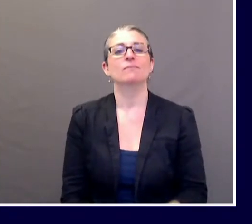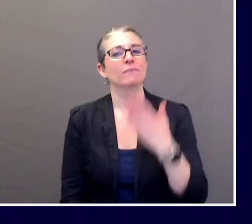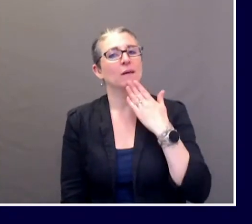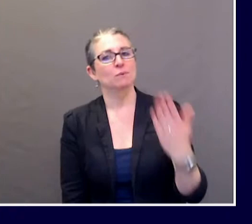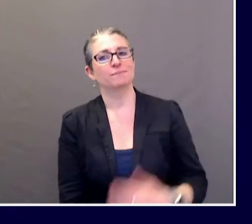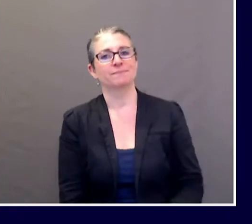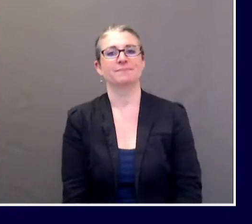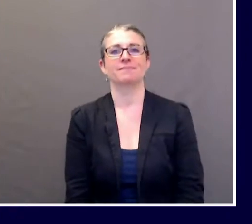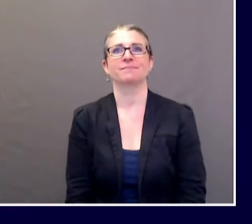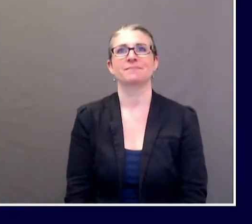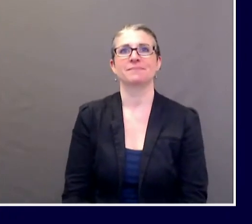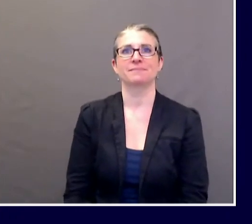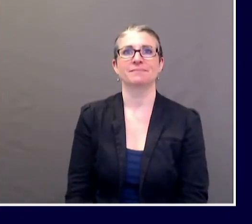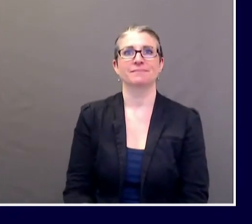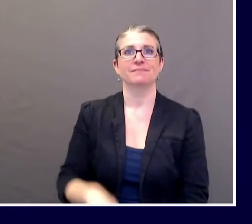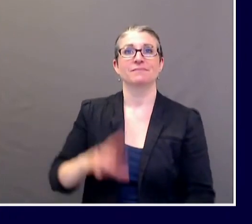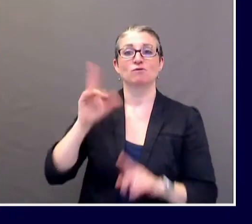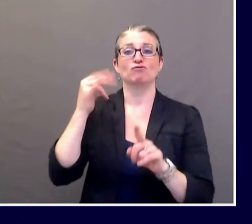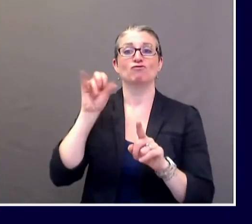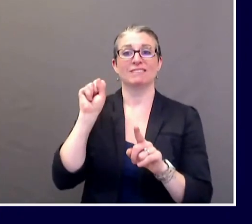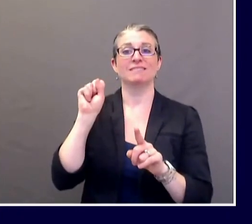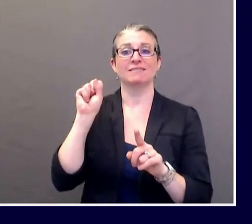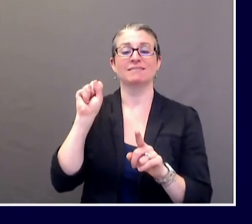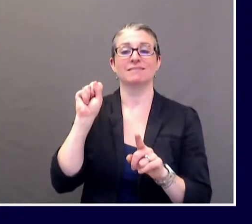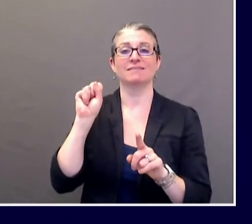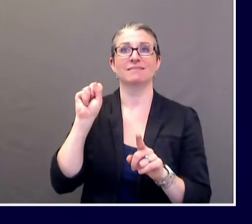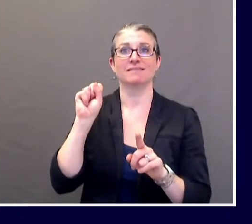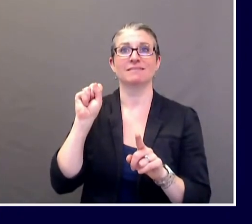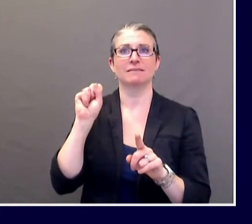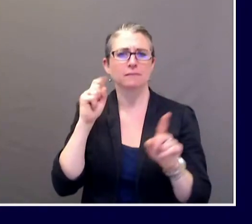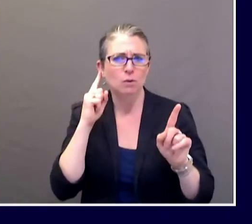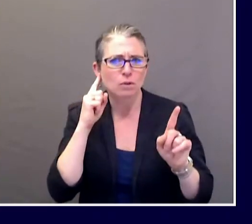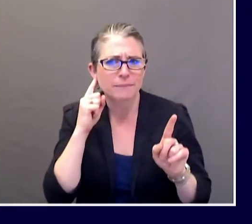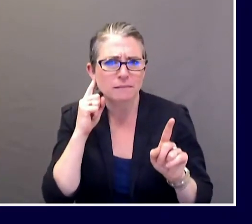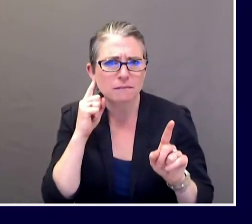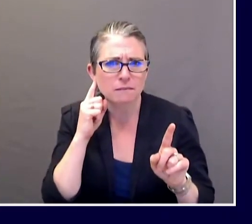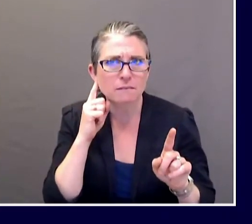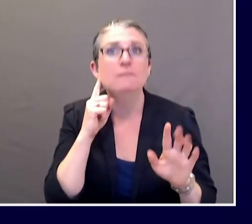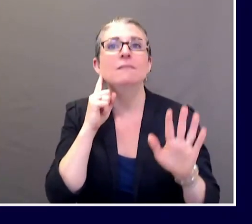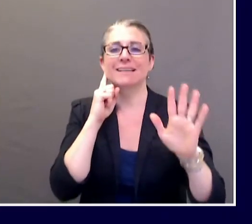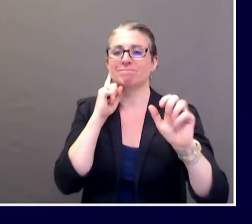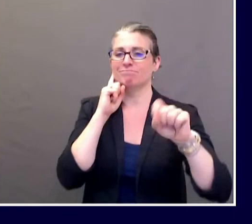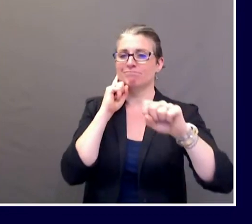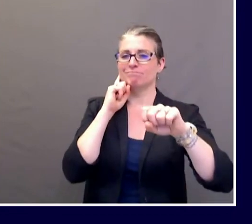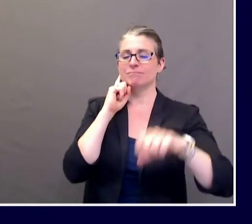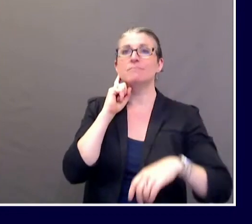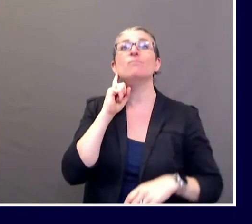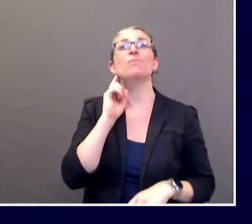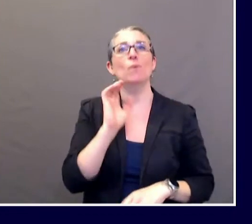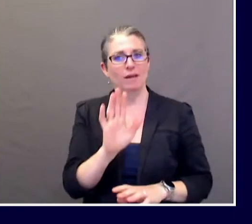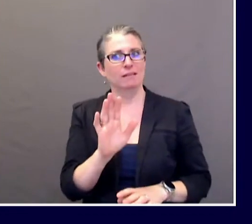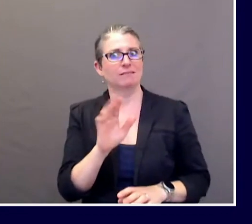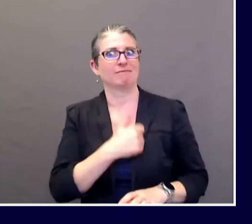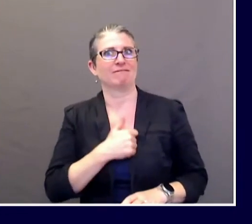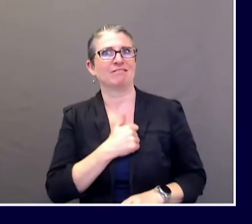Hi, Dr. Shah, Commissioner Lambert, can you hear me okay? Yeah, sure can, Chris. Okay, got some new headphones, I'm trying a new microphone. Just a